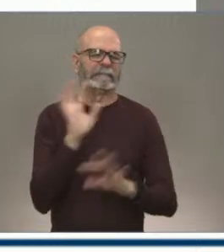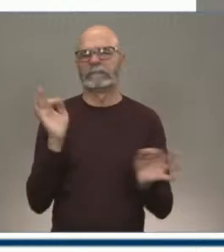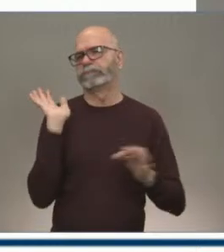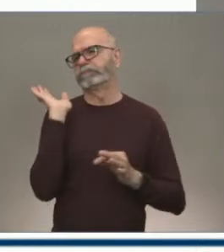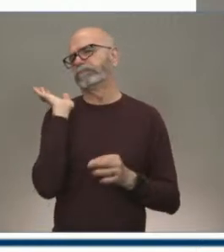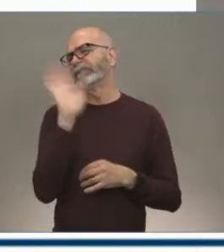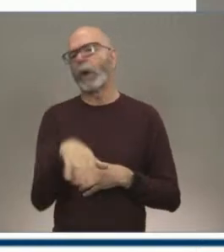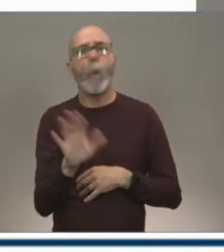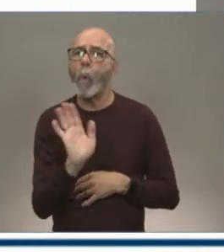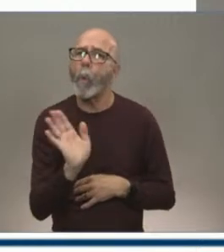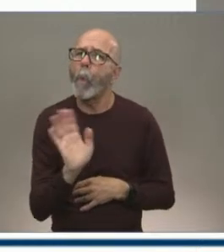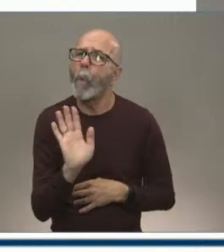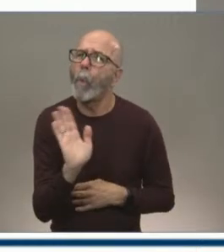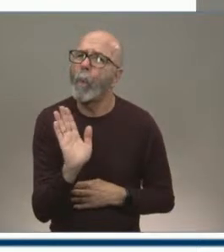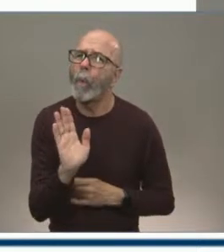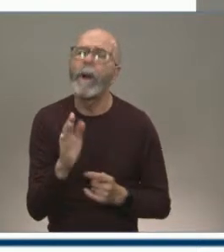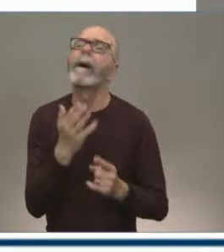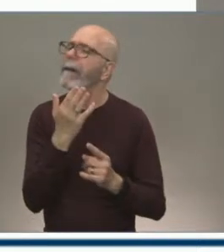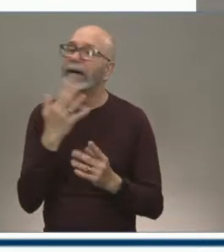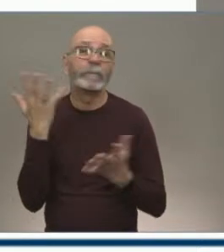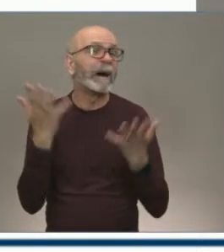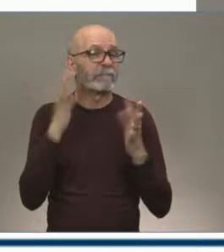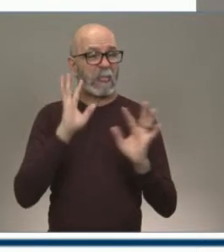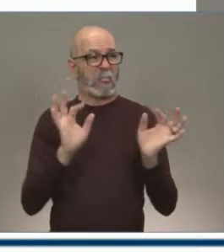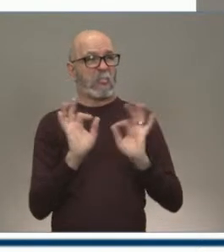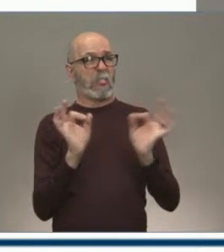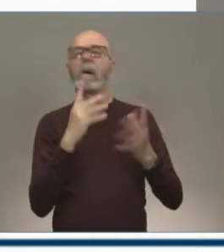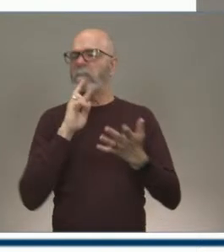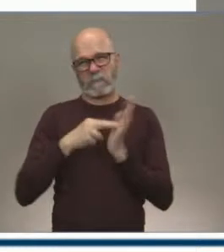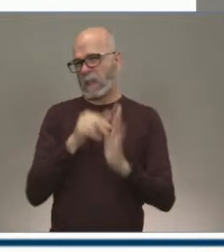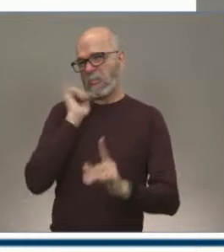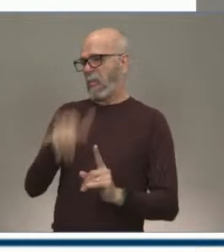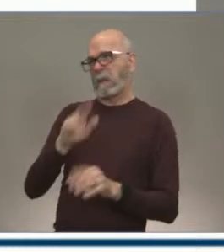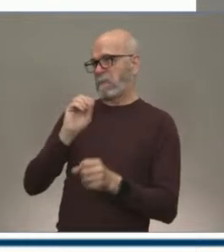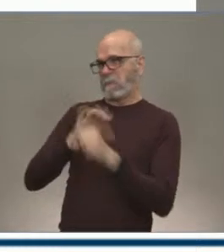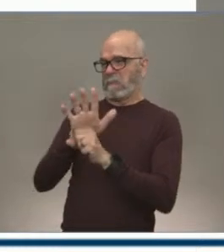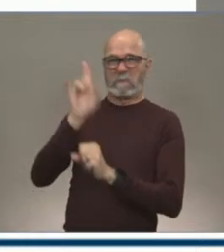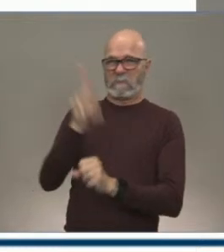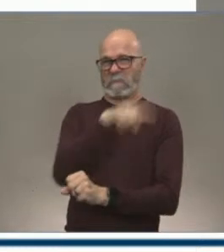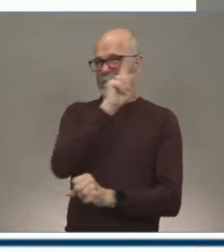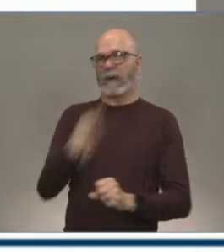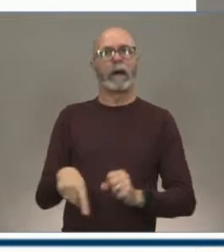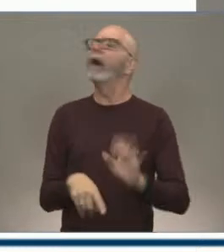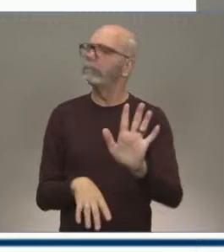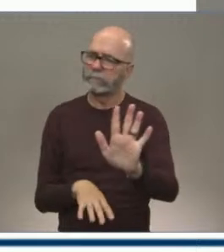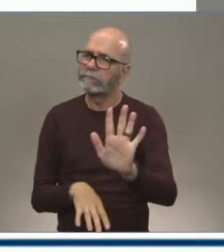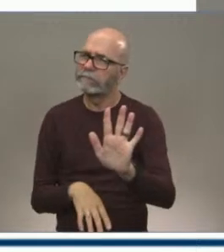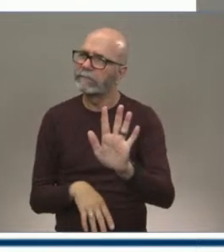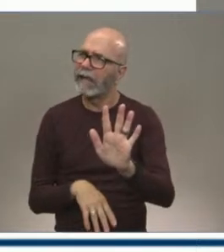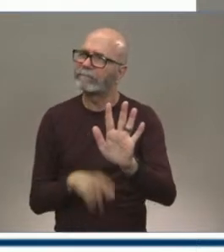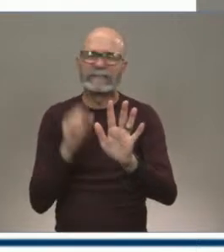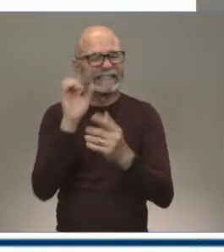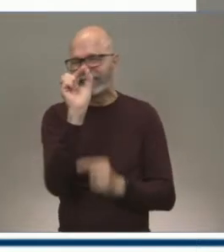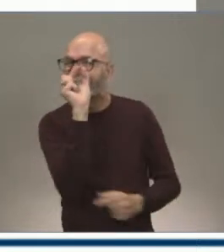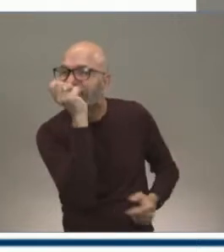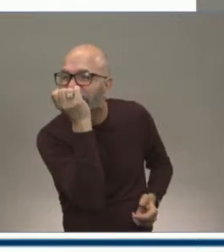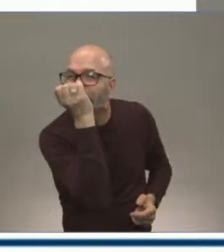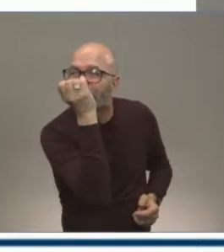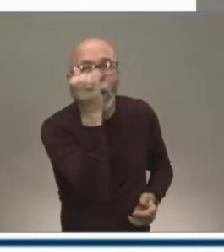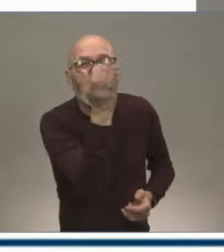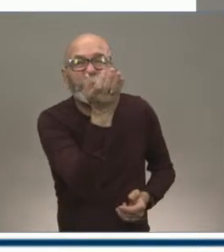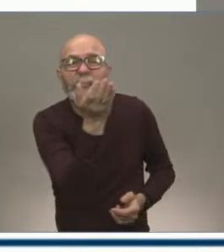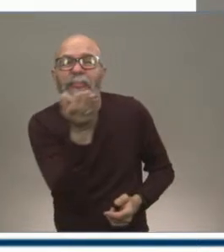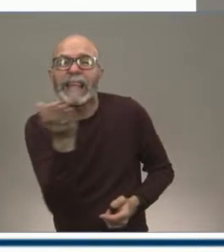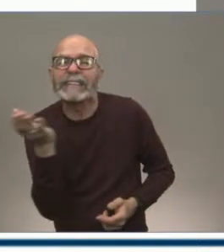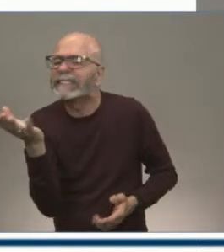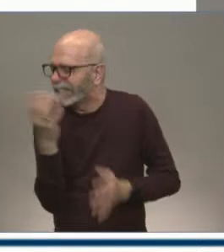it's not COVID-19. So please, even if you are just feeling mildly unwell or having a single mild